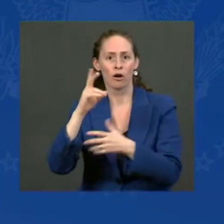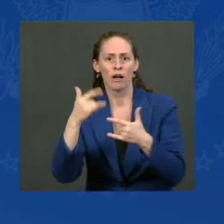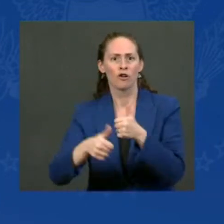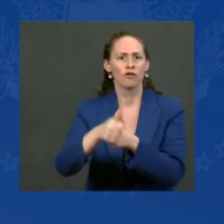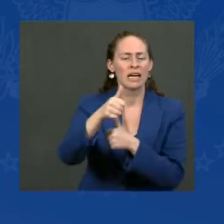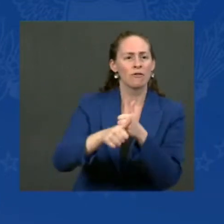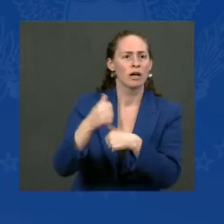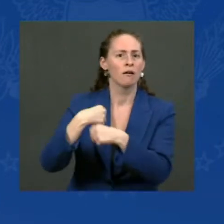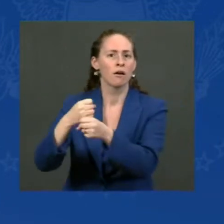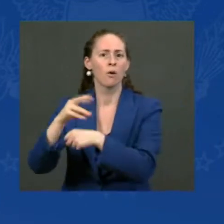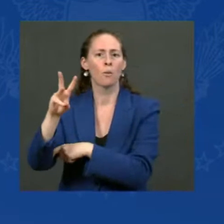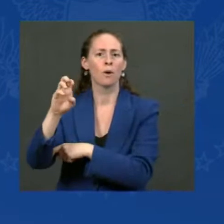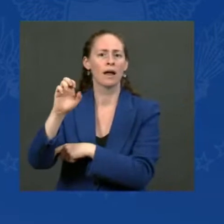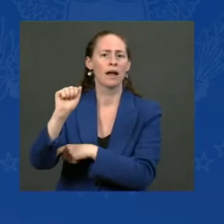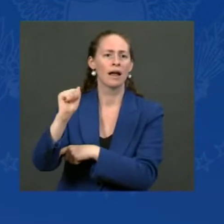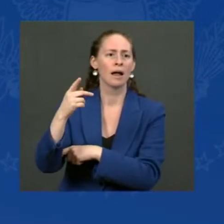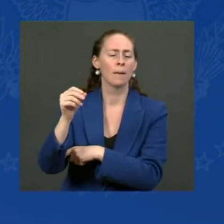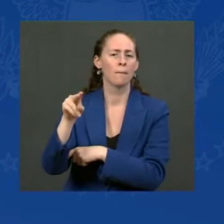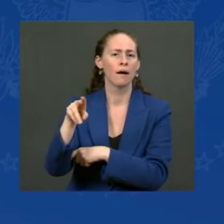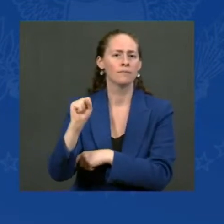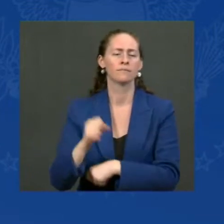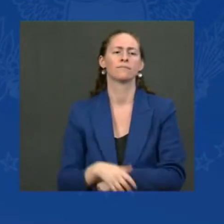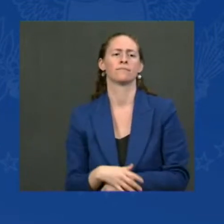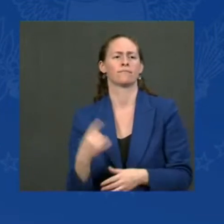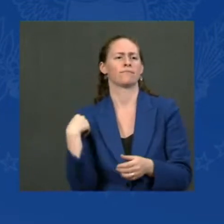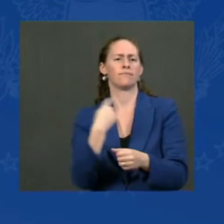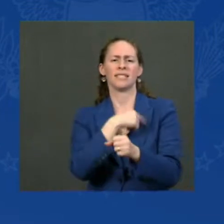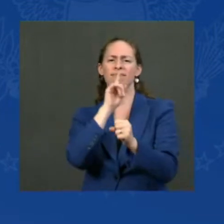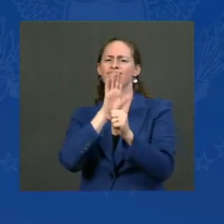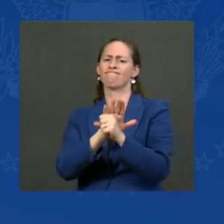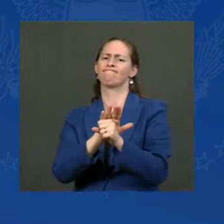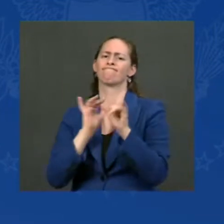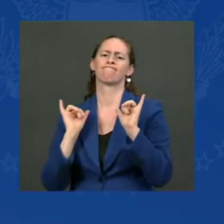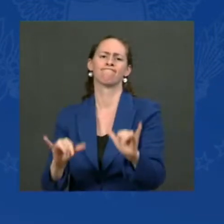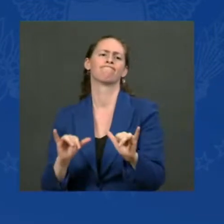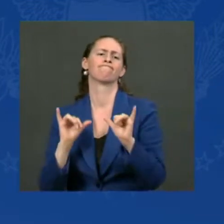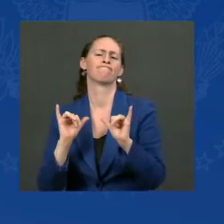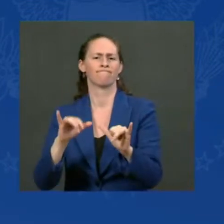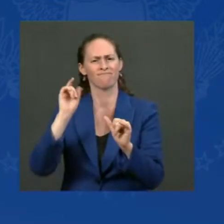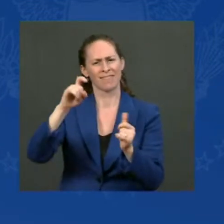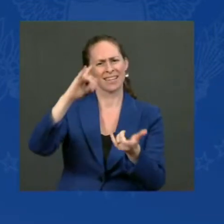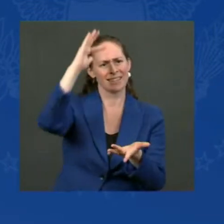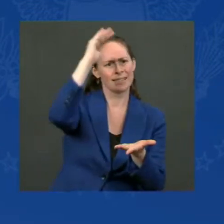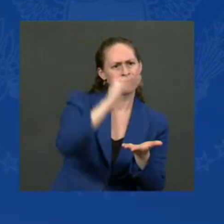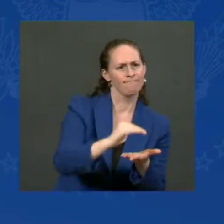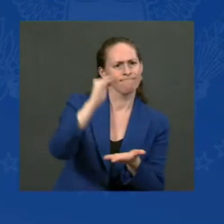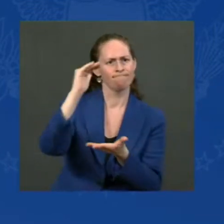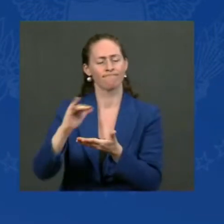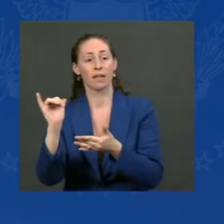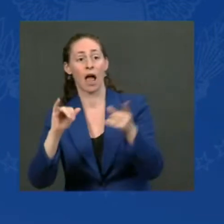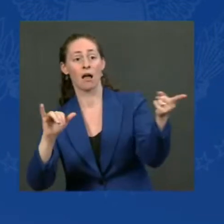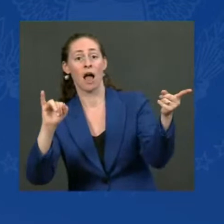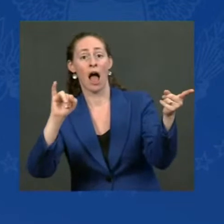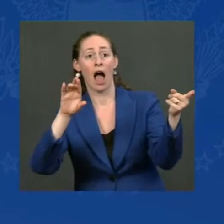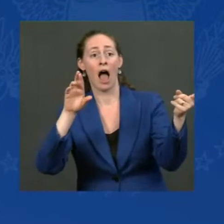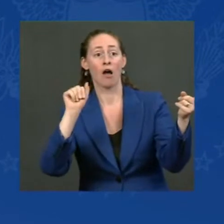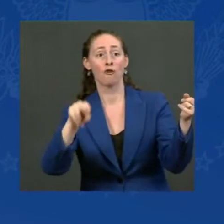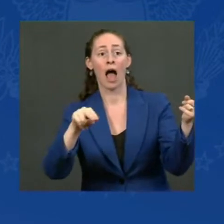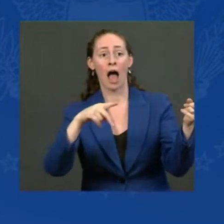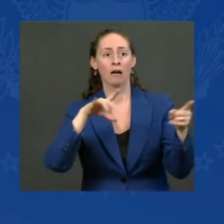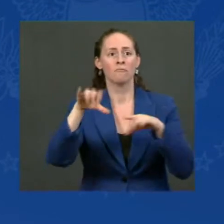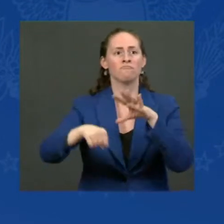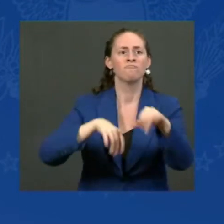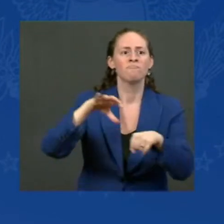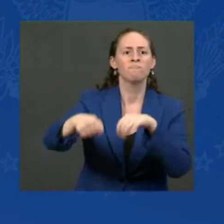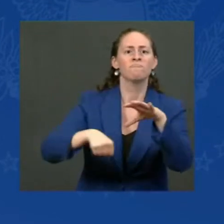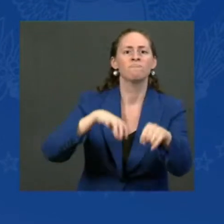The United States remains committed to preventing Iran from gaining a nuclear weapon. We're working